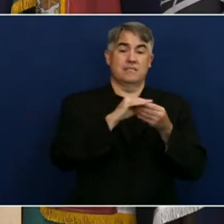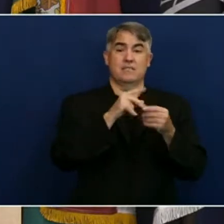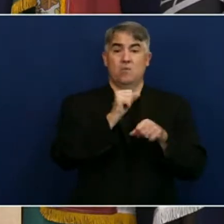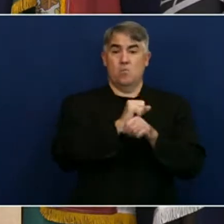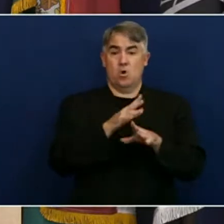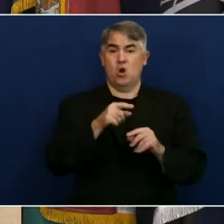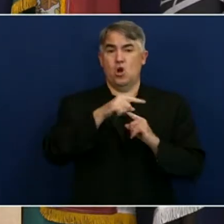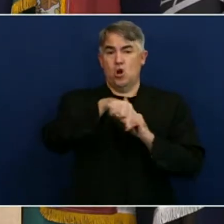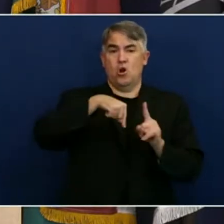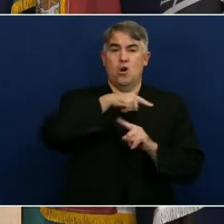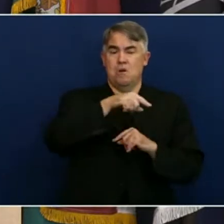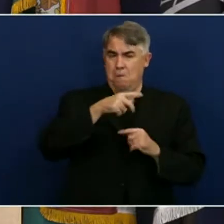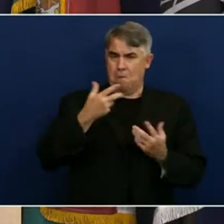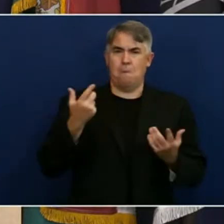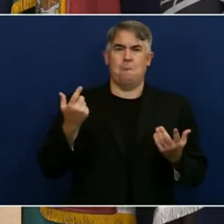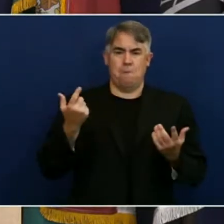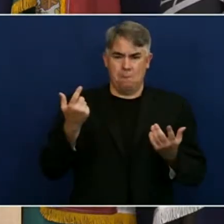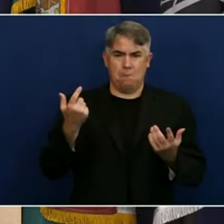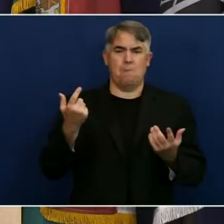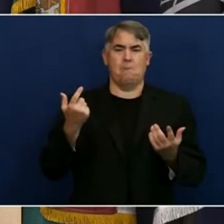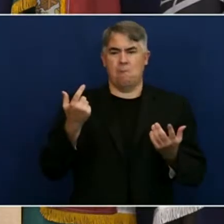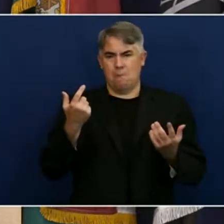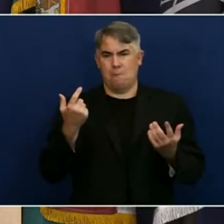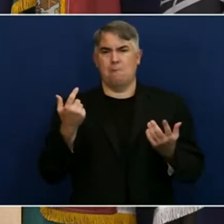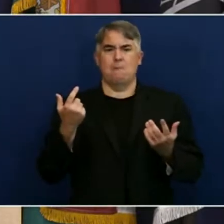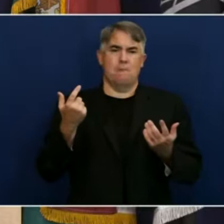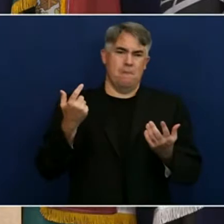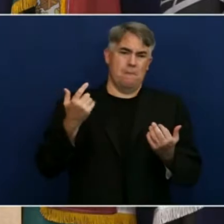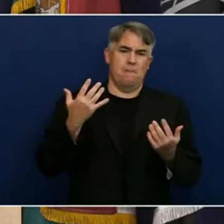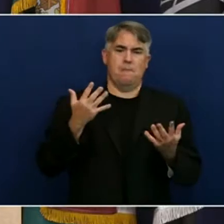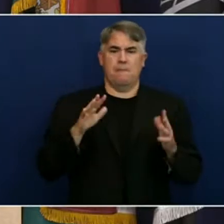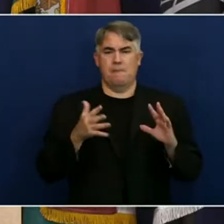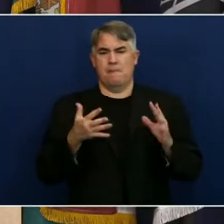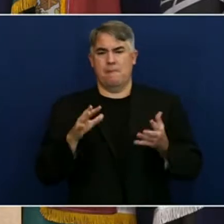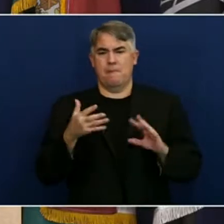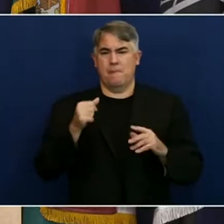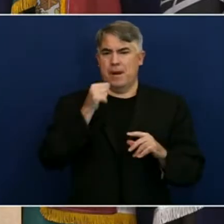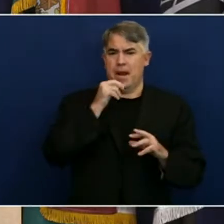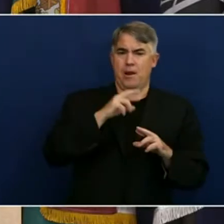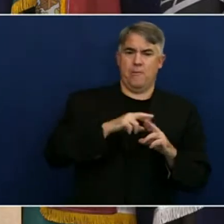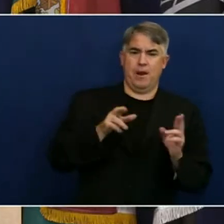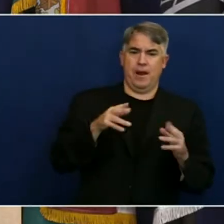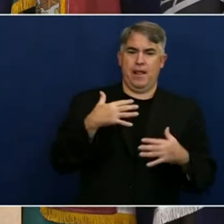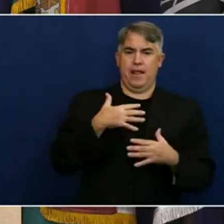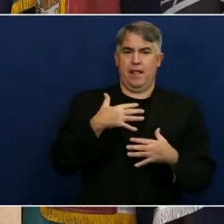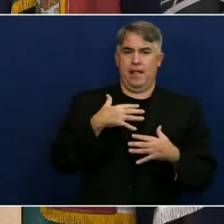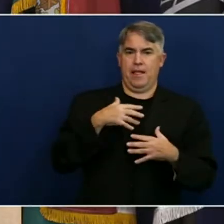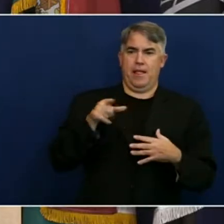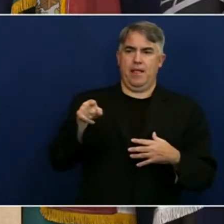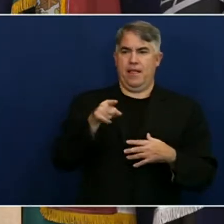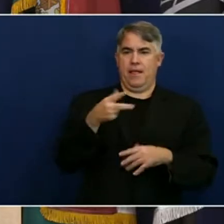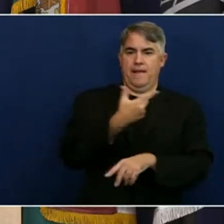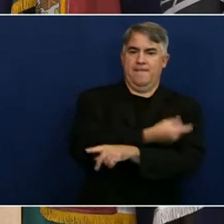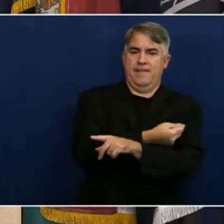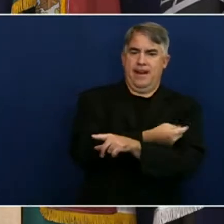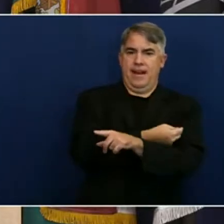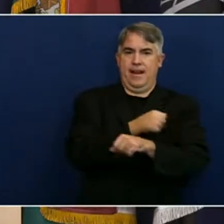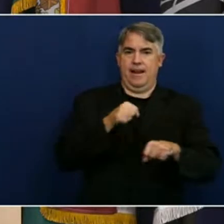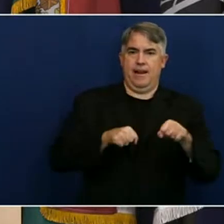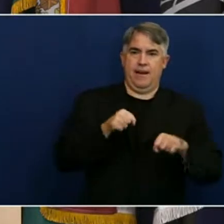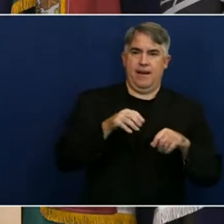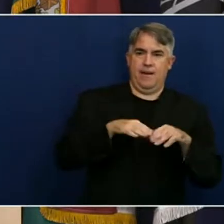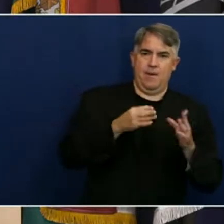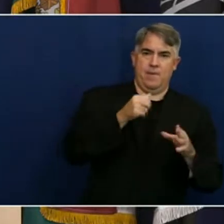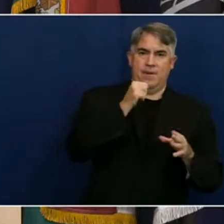point moving so rapidly when so many people had still not been able to get the vaccine. The other thing is we've